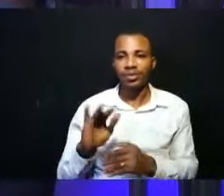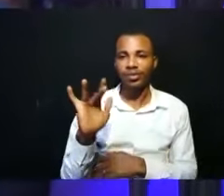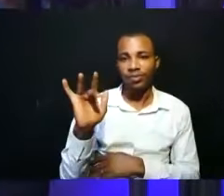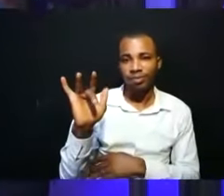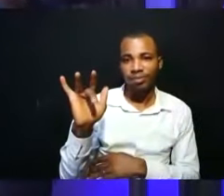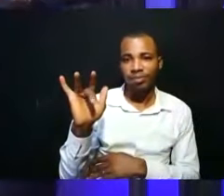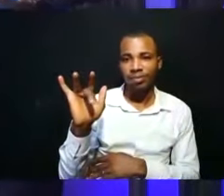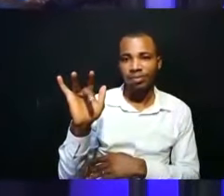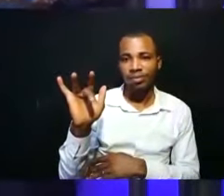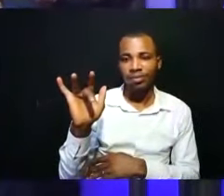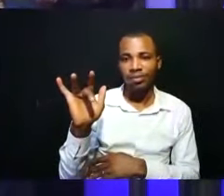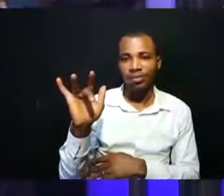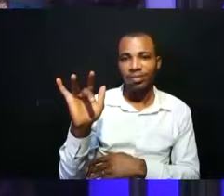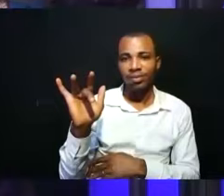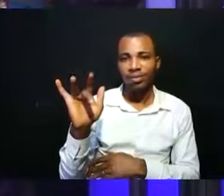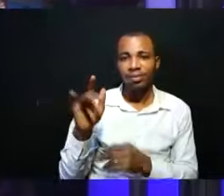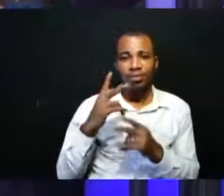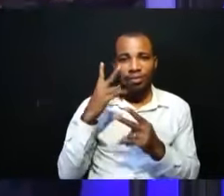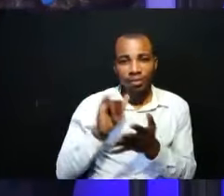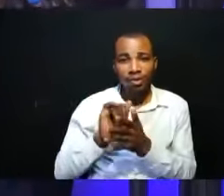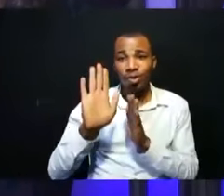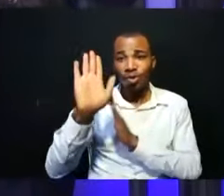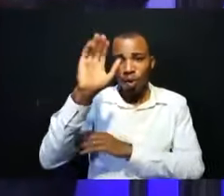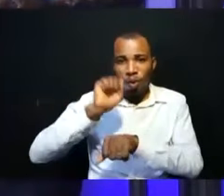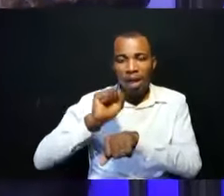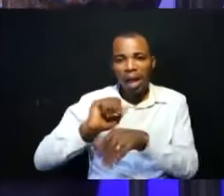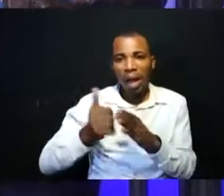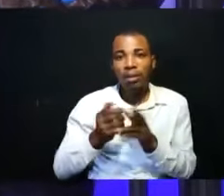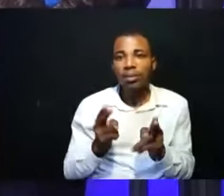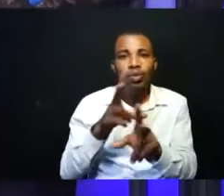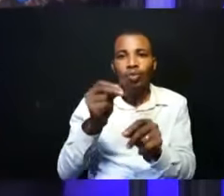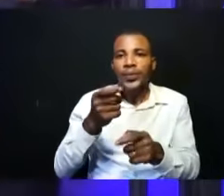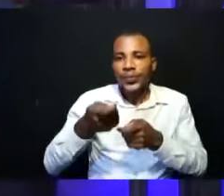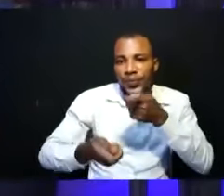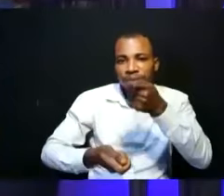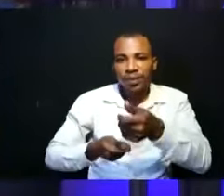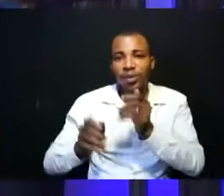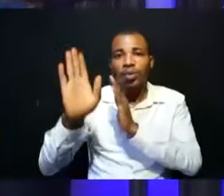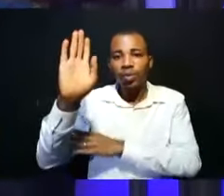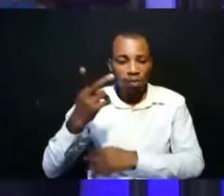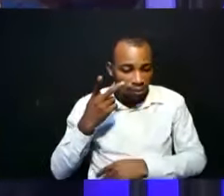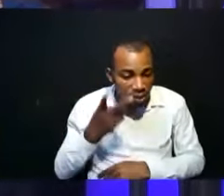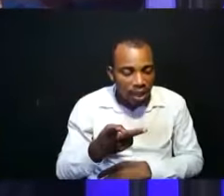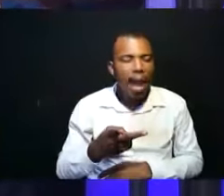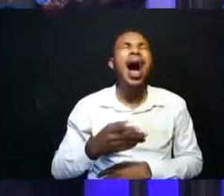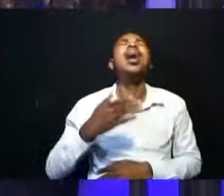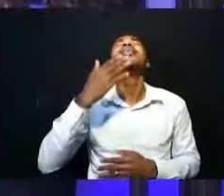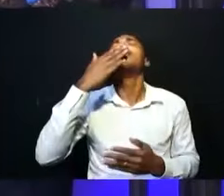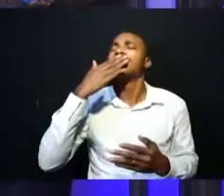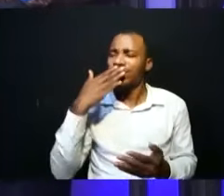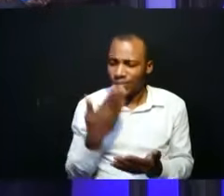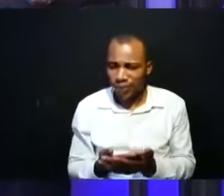25. Now you realize that God was still working. And God saw that it was good.